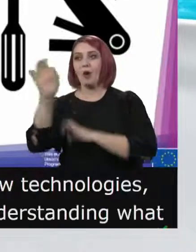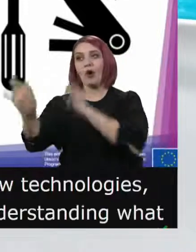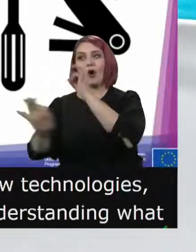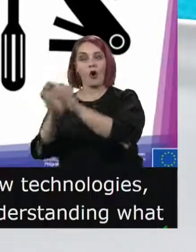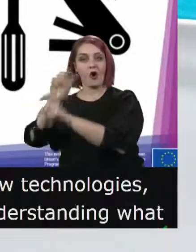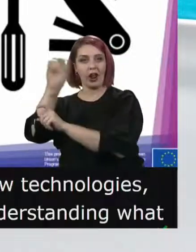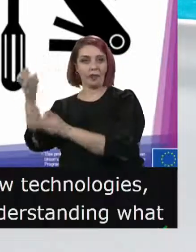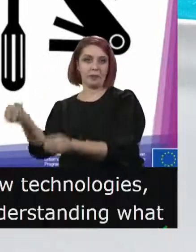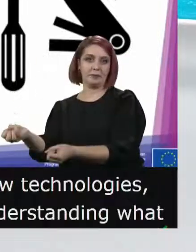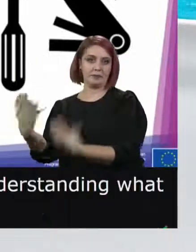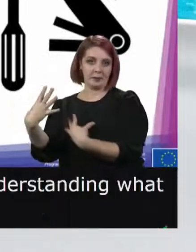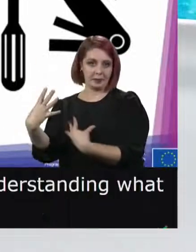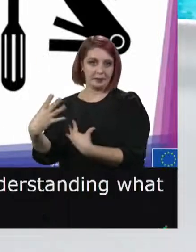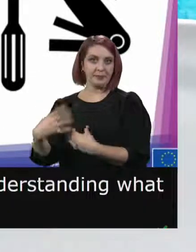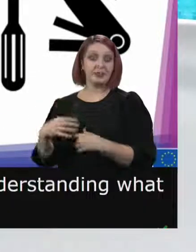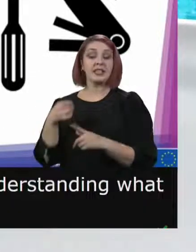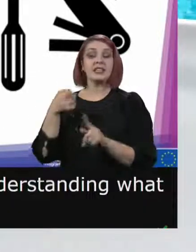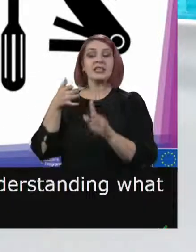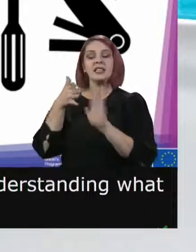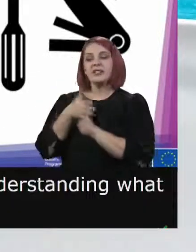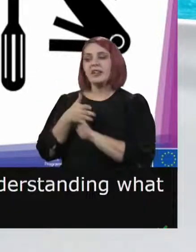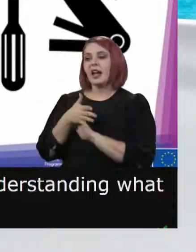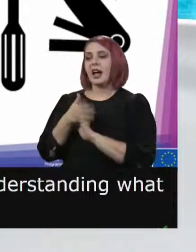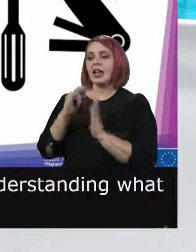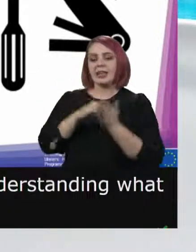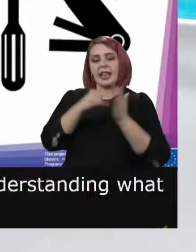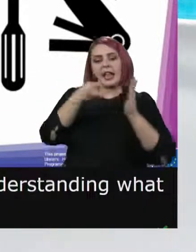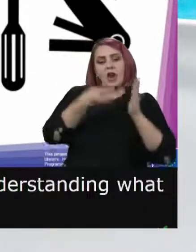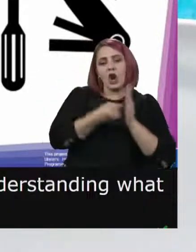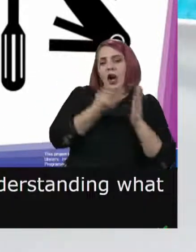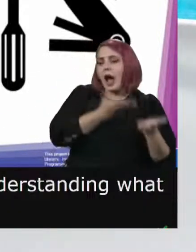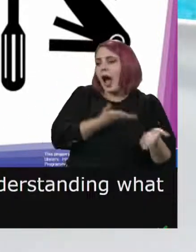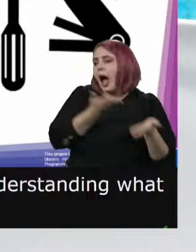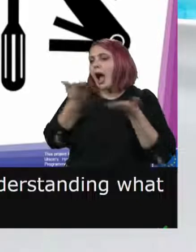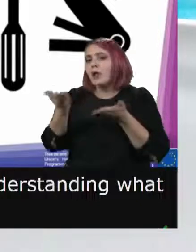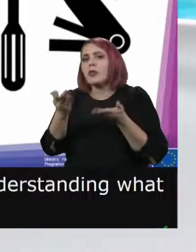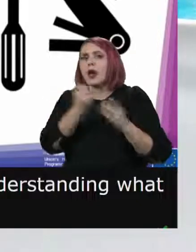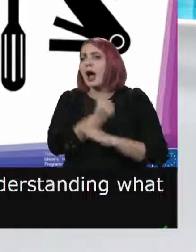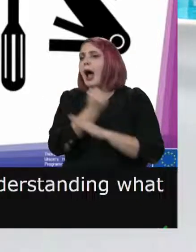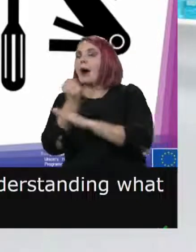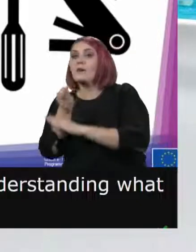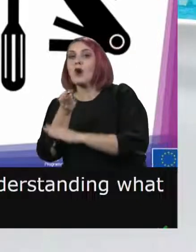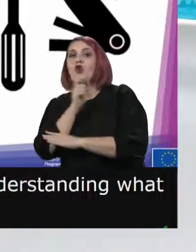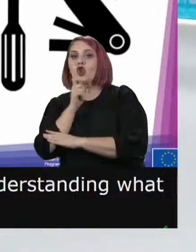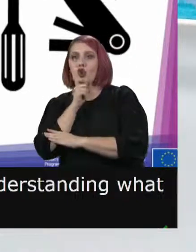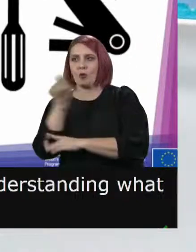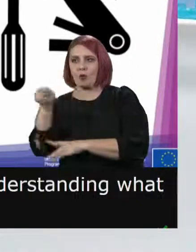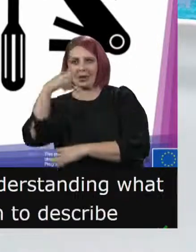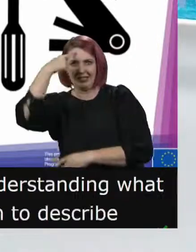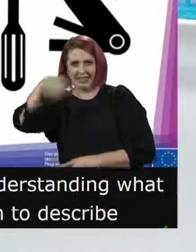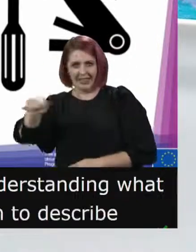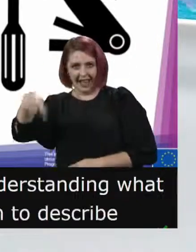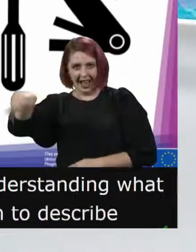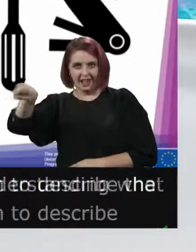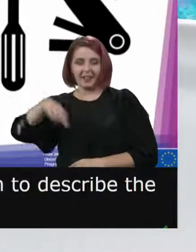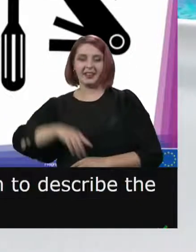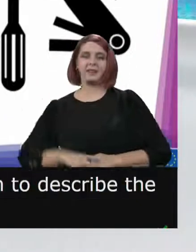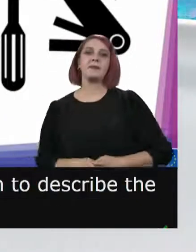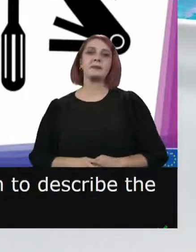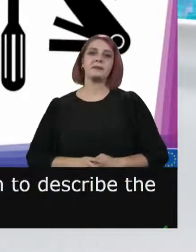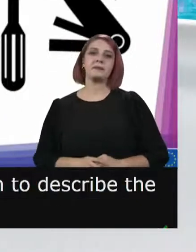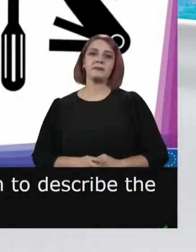do. Disney always used the term to describe the people who created their new rides,